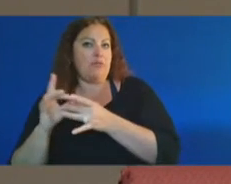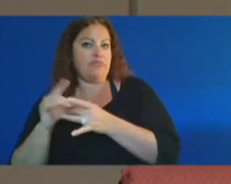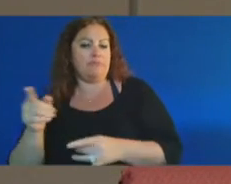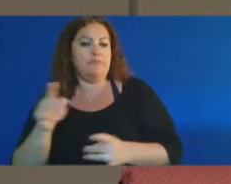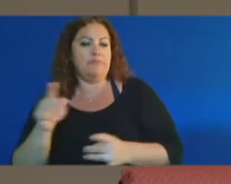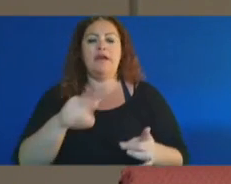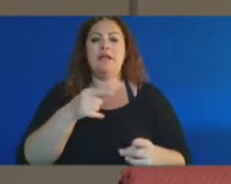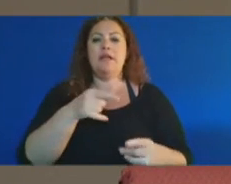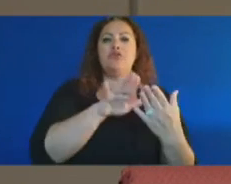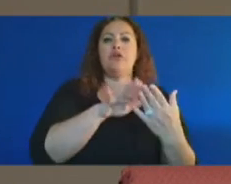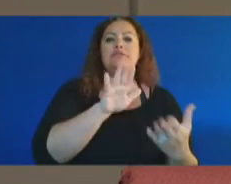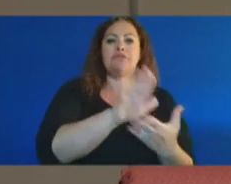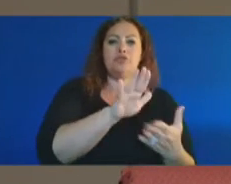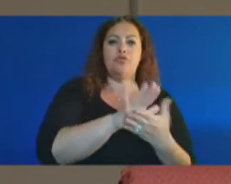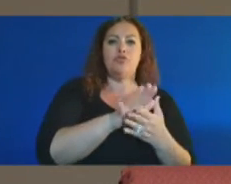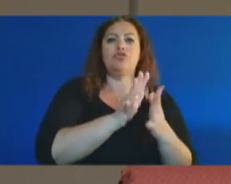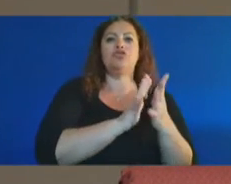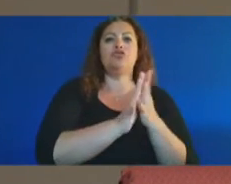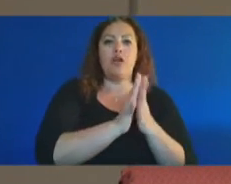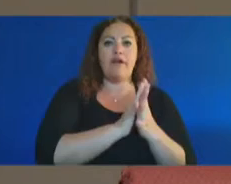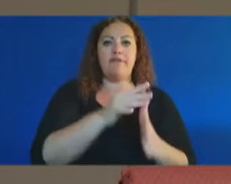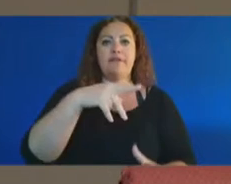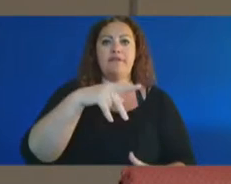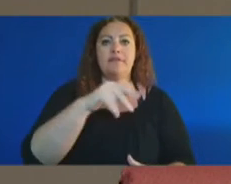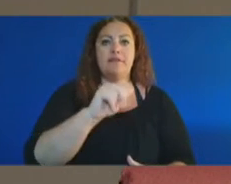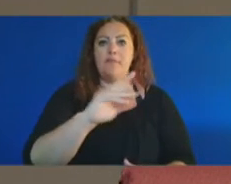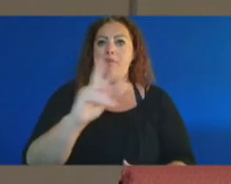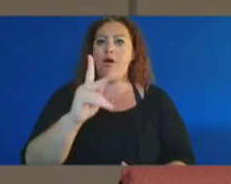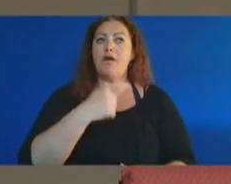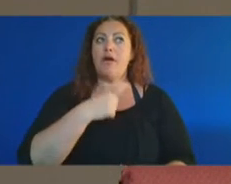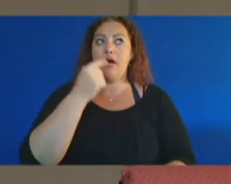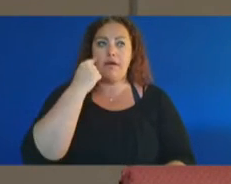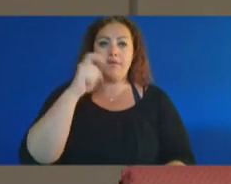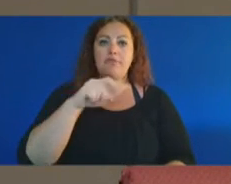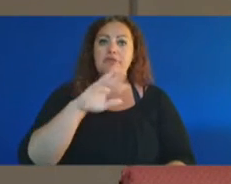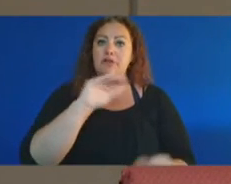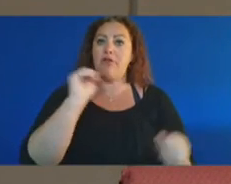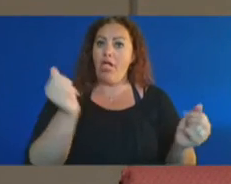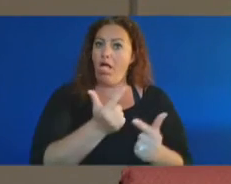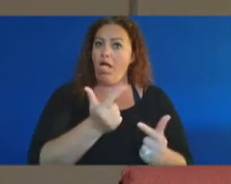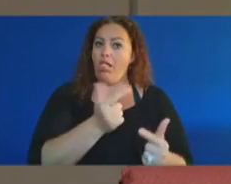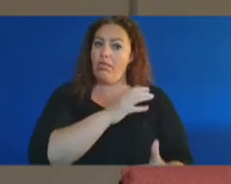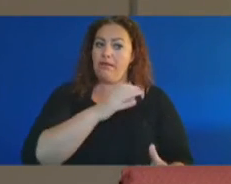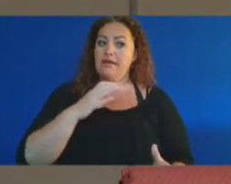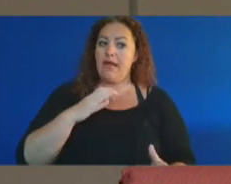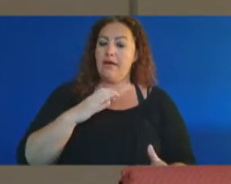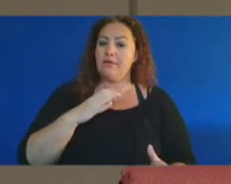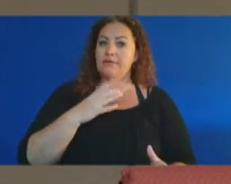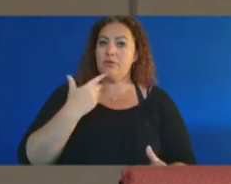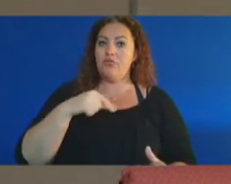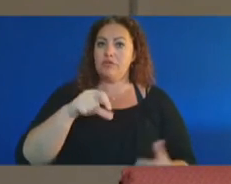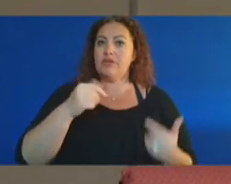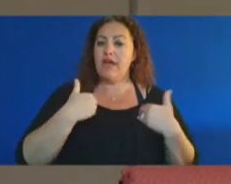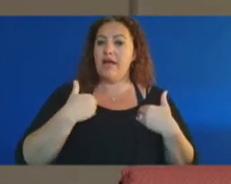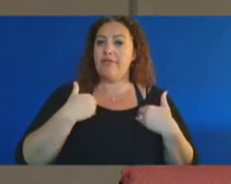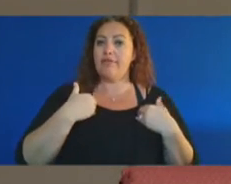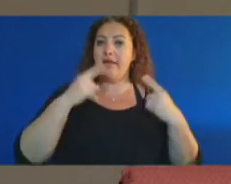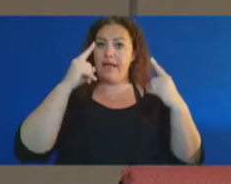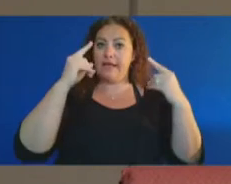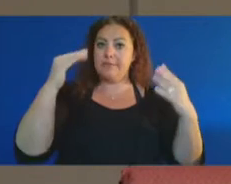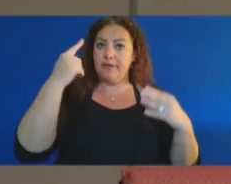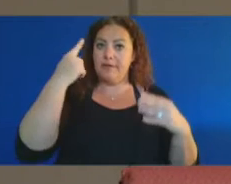traffic and parks and I think we should all as council members have these expectations for our districts and our